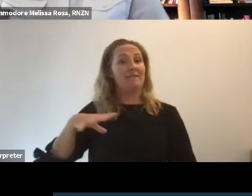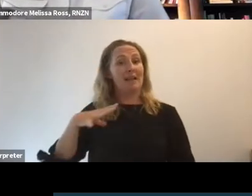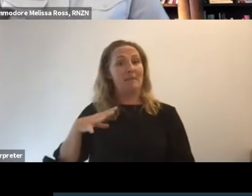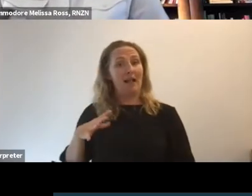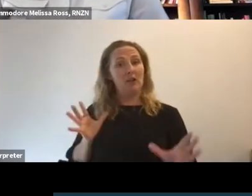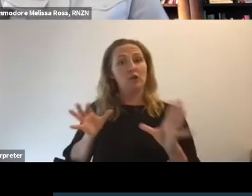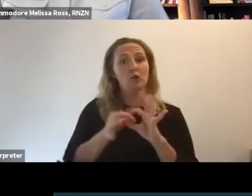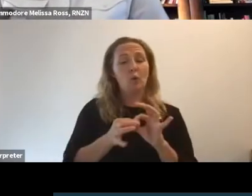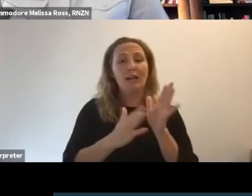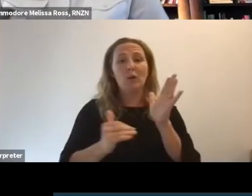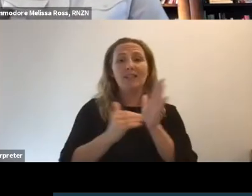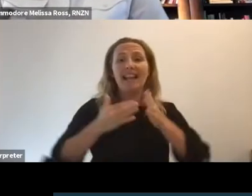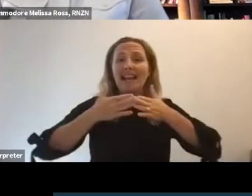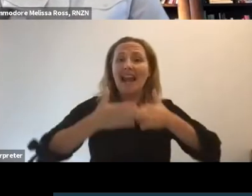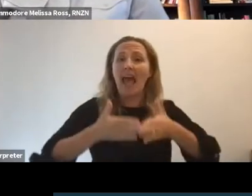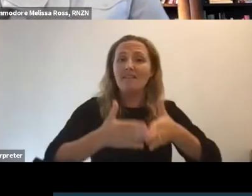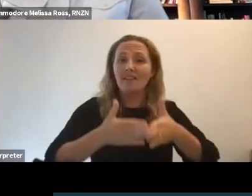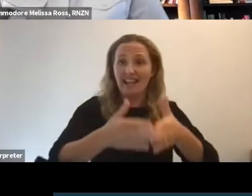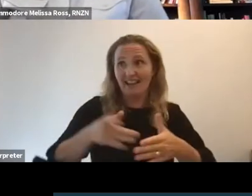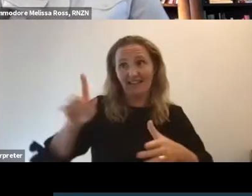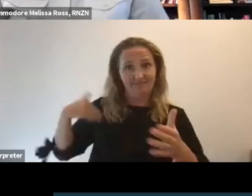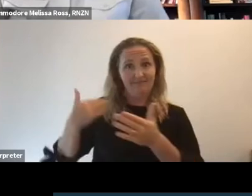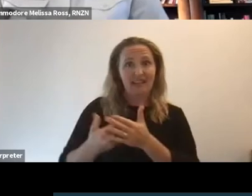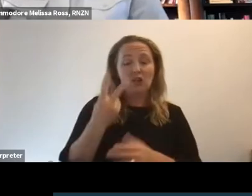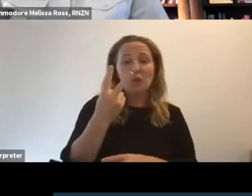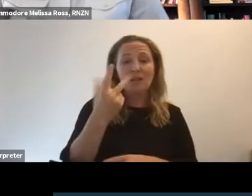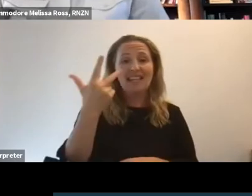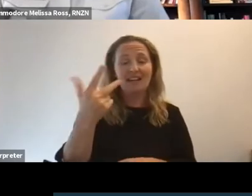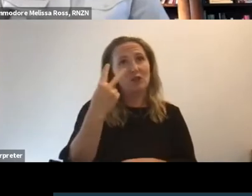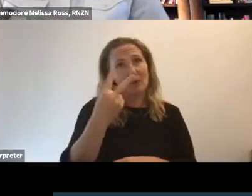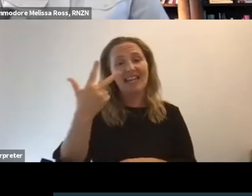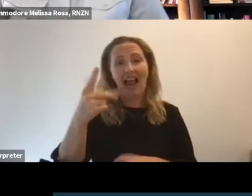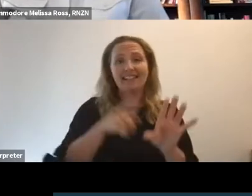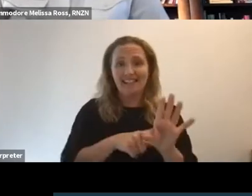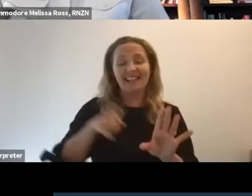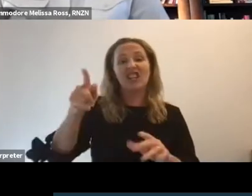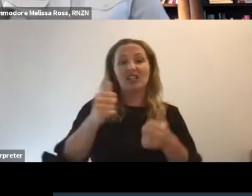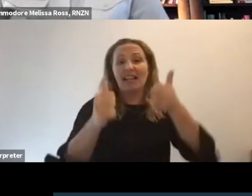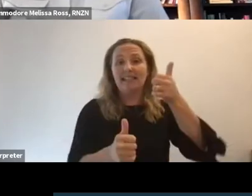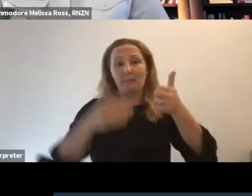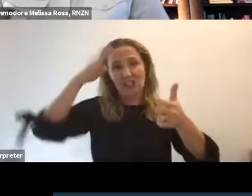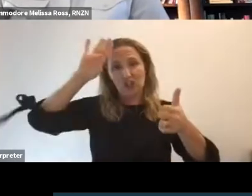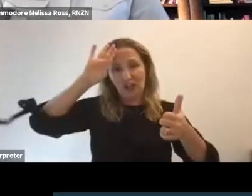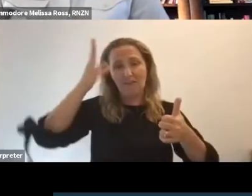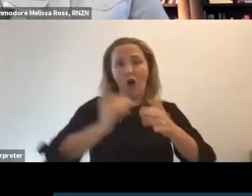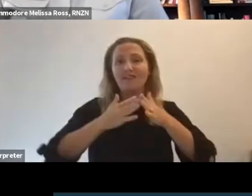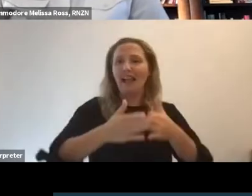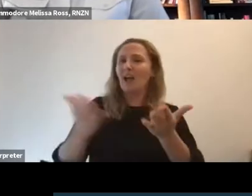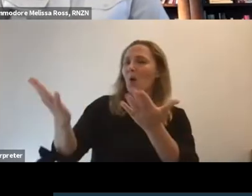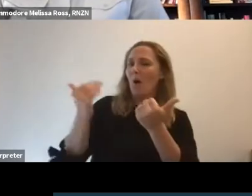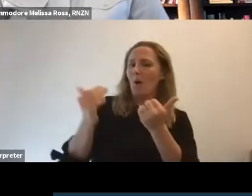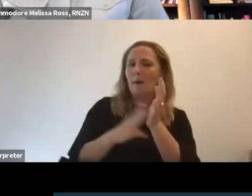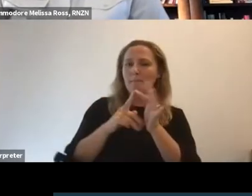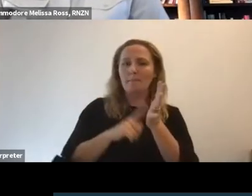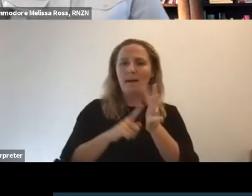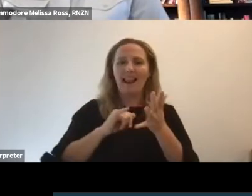in the Navy for 28 years and is now, of course, the Deputy Chief of the Navy. Welcome, Melissa. A mother of